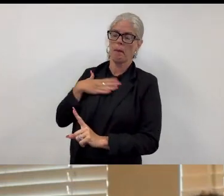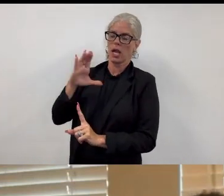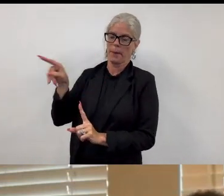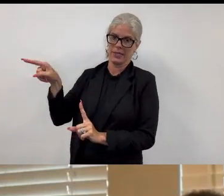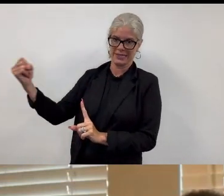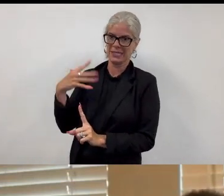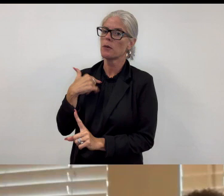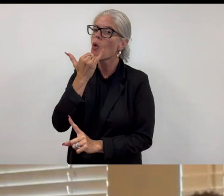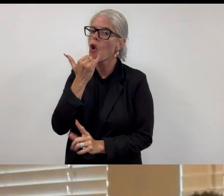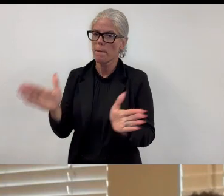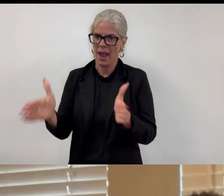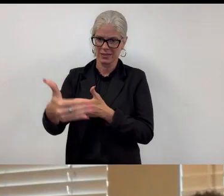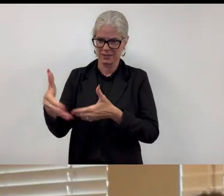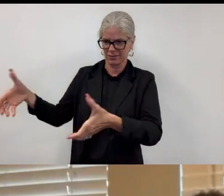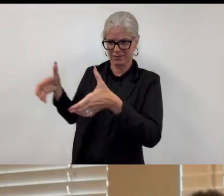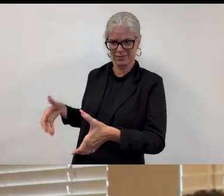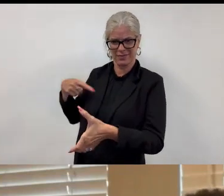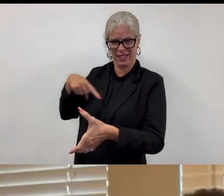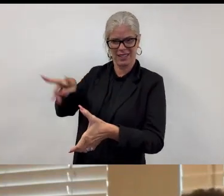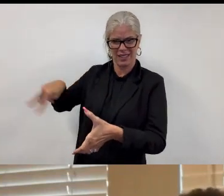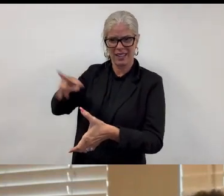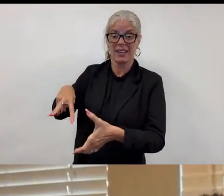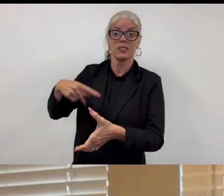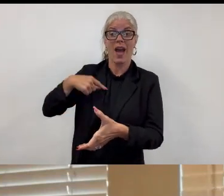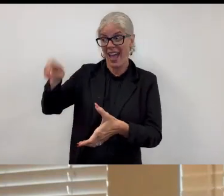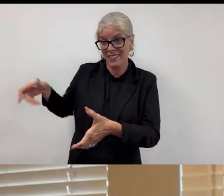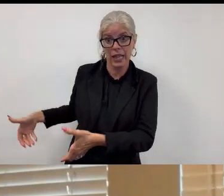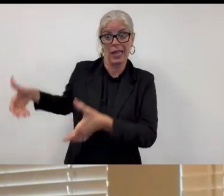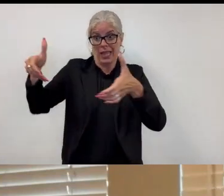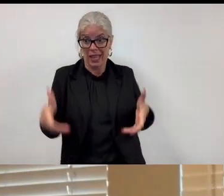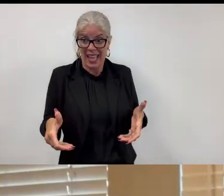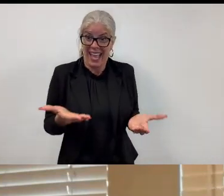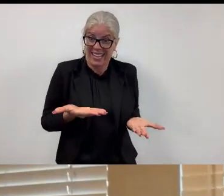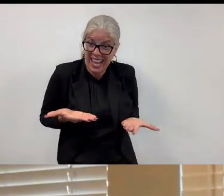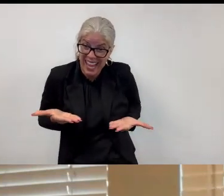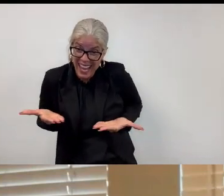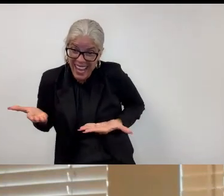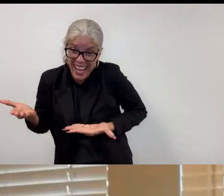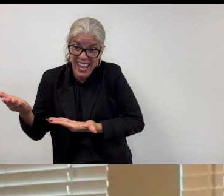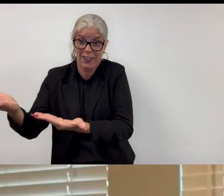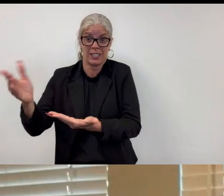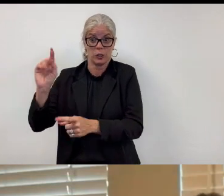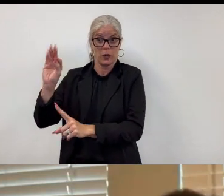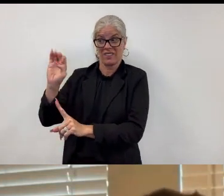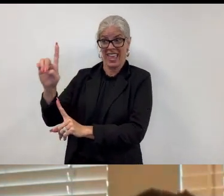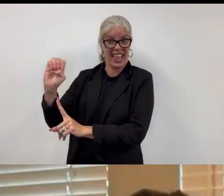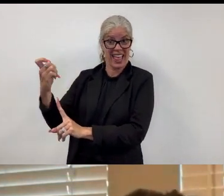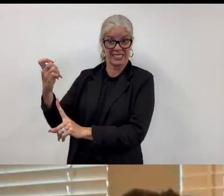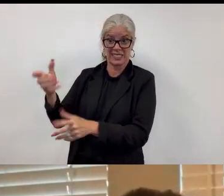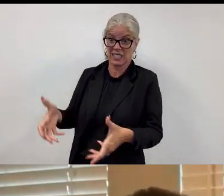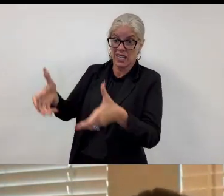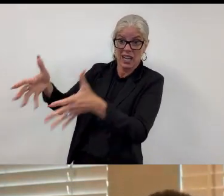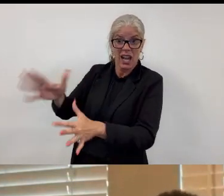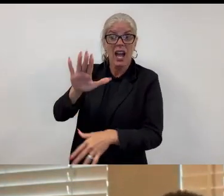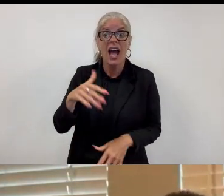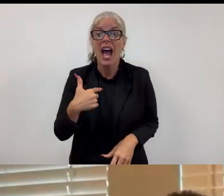me the wrong order. So now I've got this big box that is a burden because I've got to eventually carry this back down the hallway so that FedEx can pick it